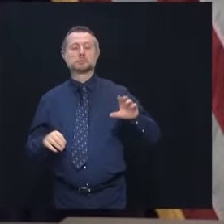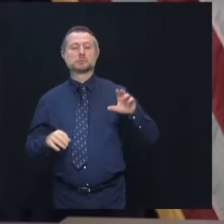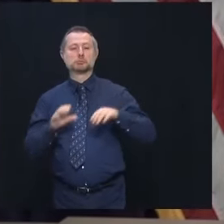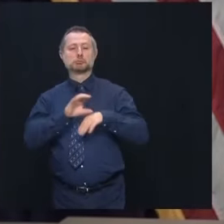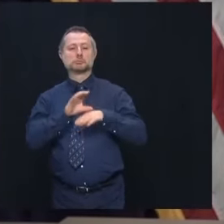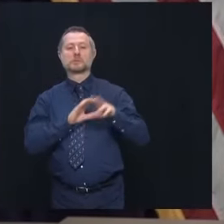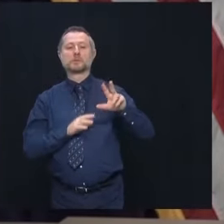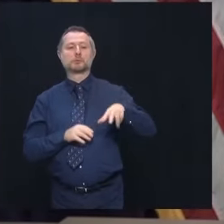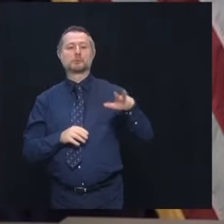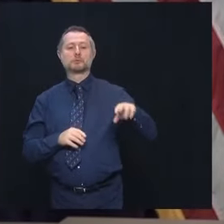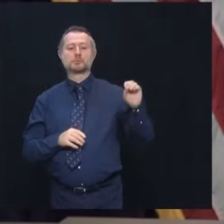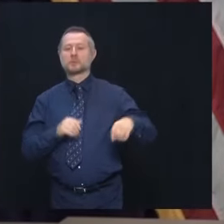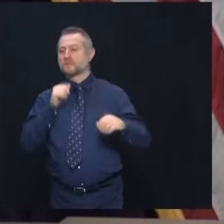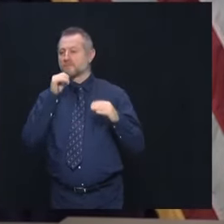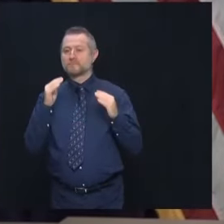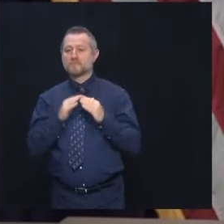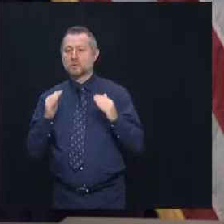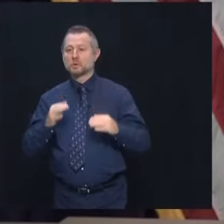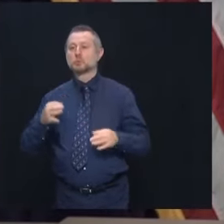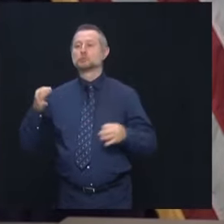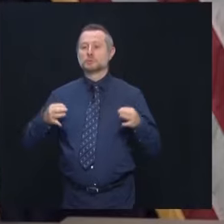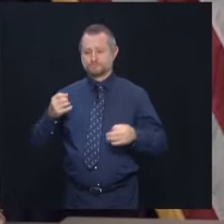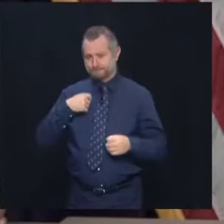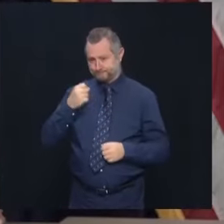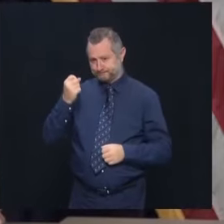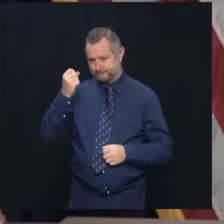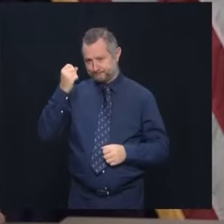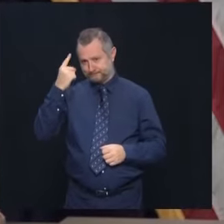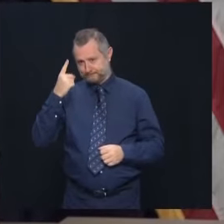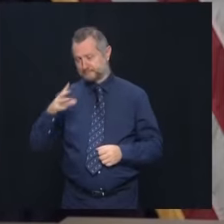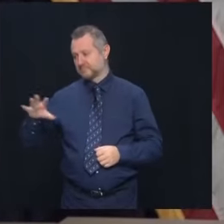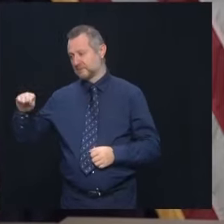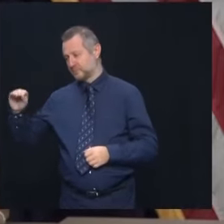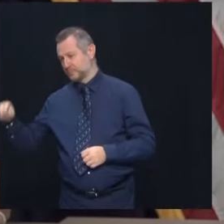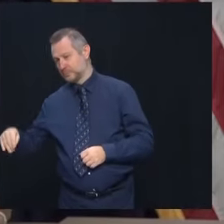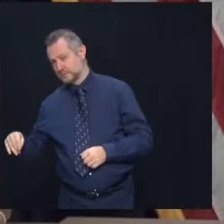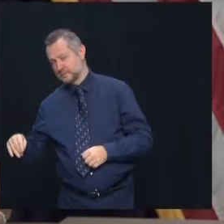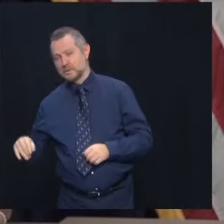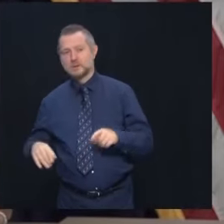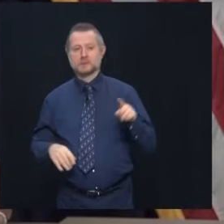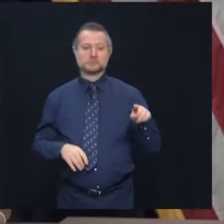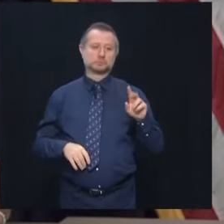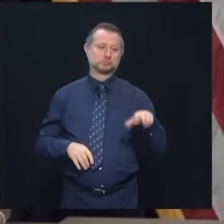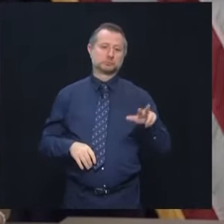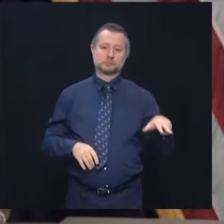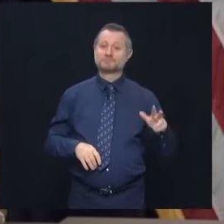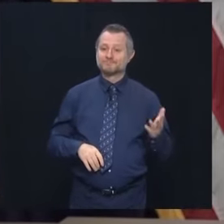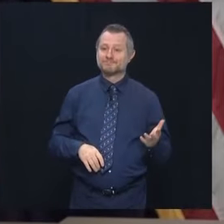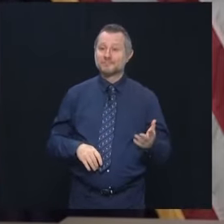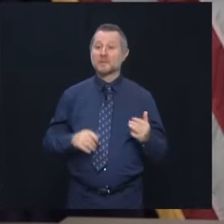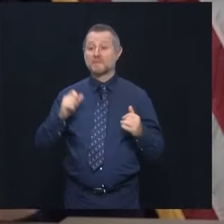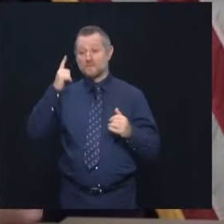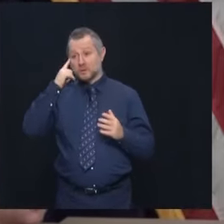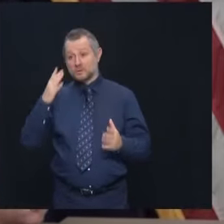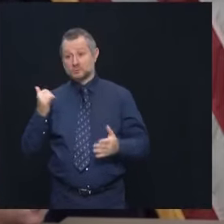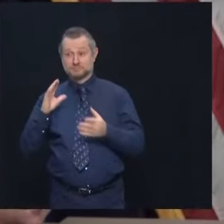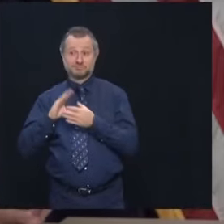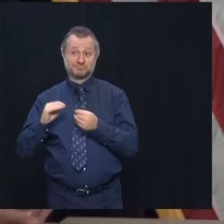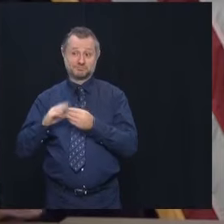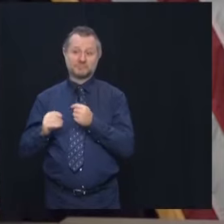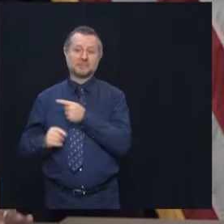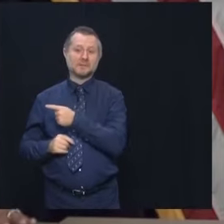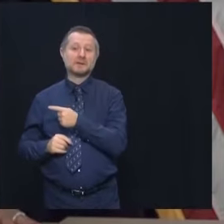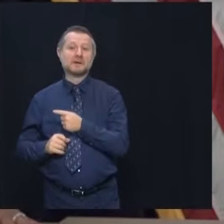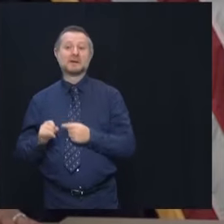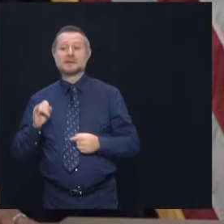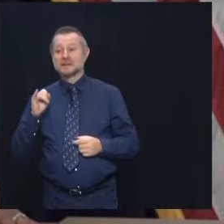the court at the time went with the businesses. But what the governor is describing is if we're moving into a situation where we're indiscriminately